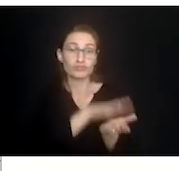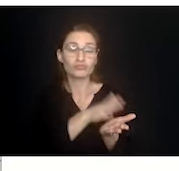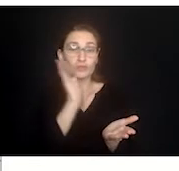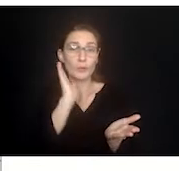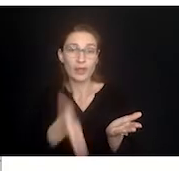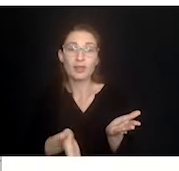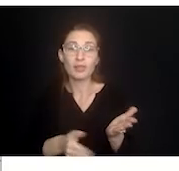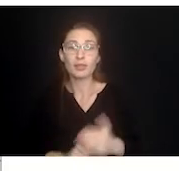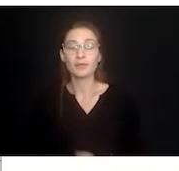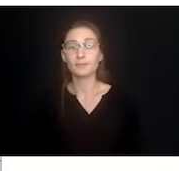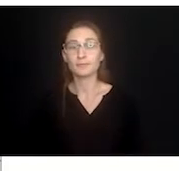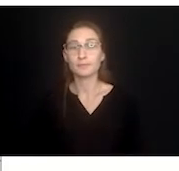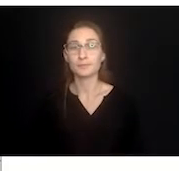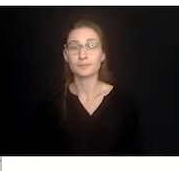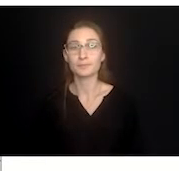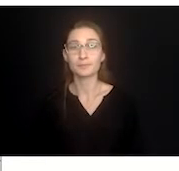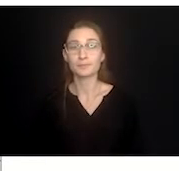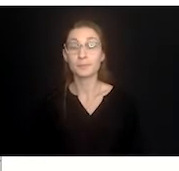data.